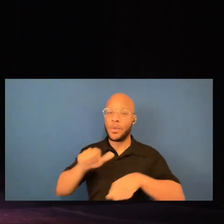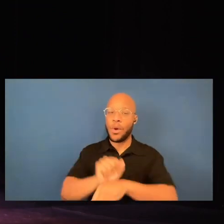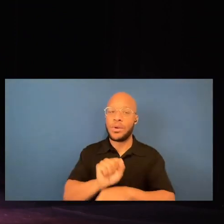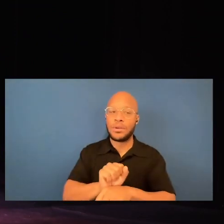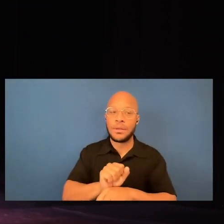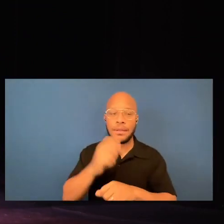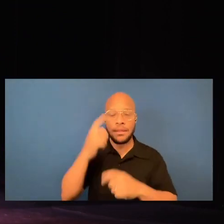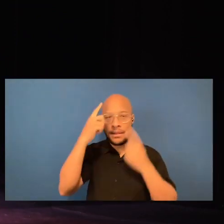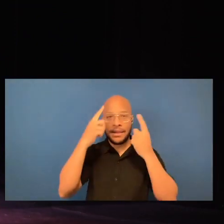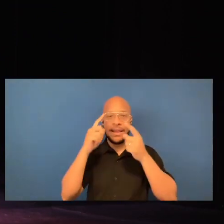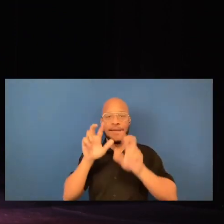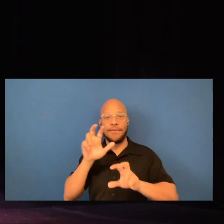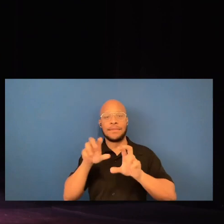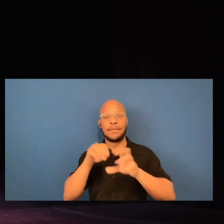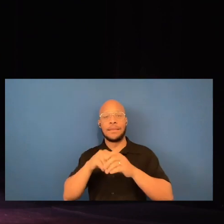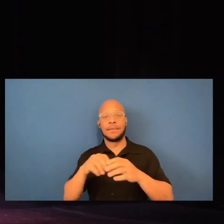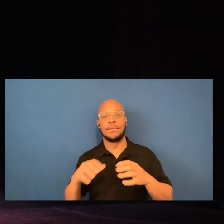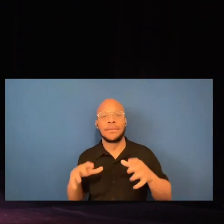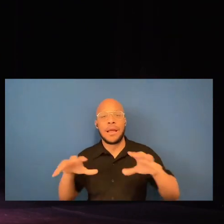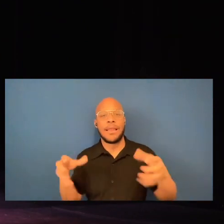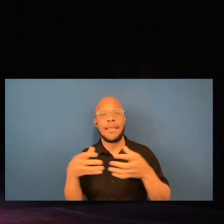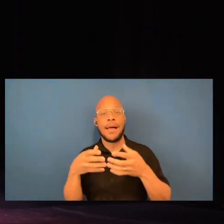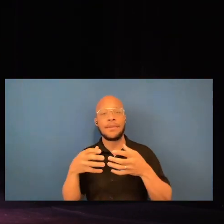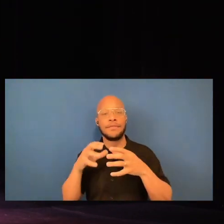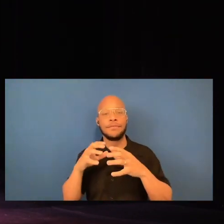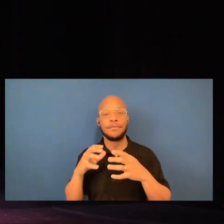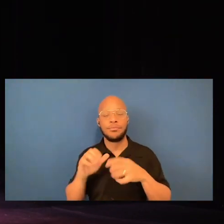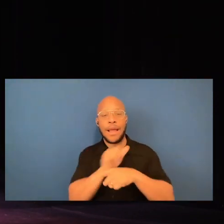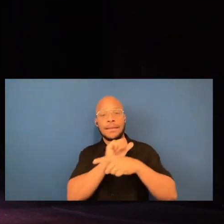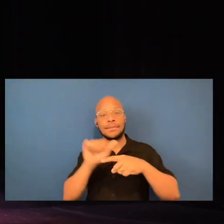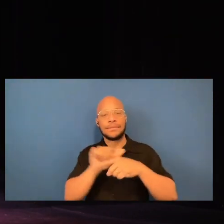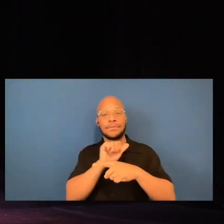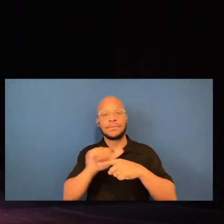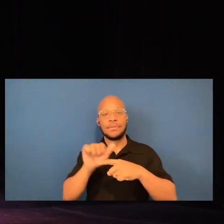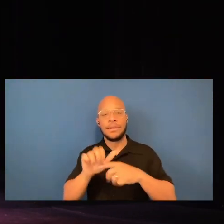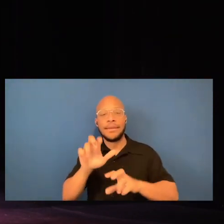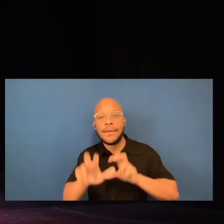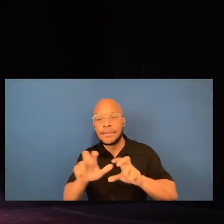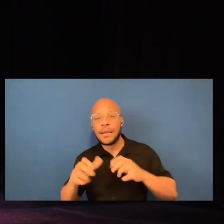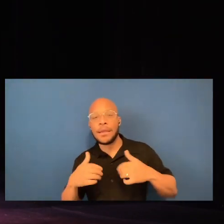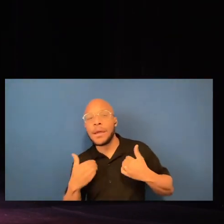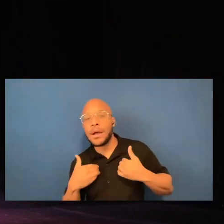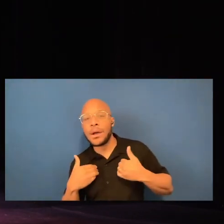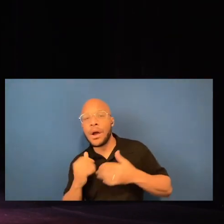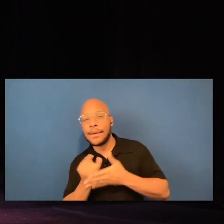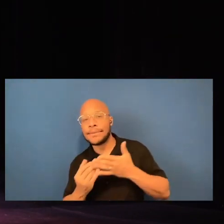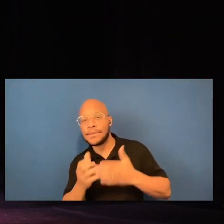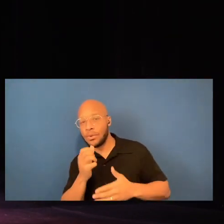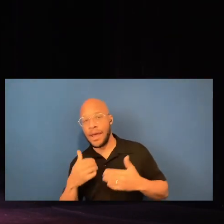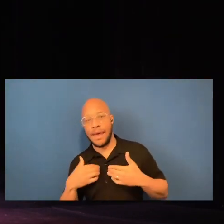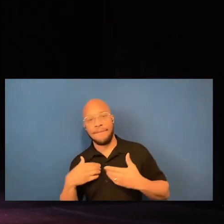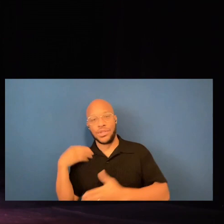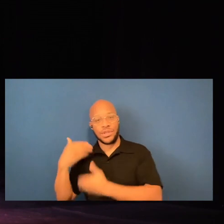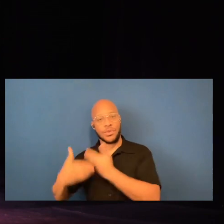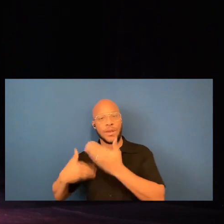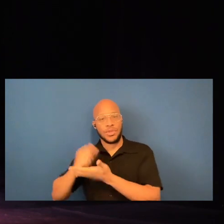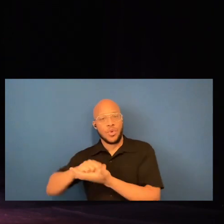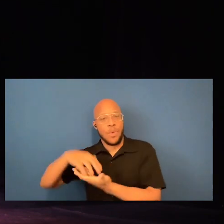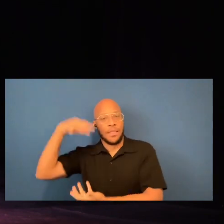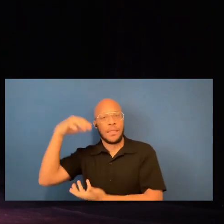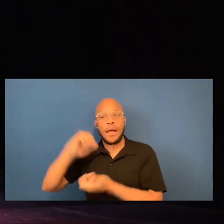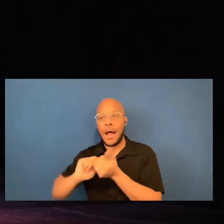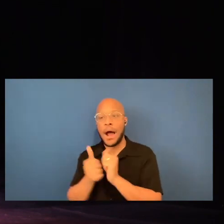in young artists who don't have generational wealth. How do we take risks? How do we bet on ourselves? How do we build